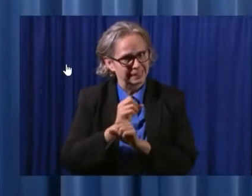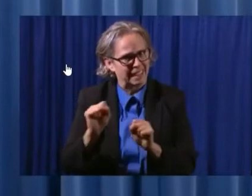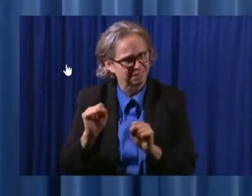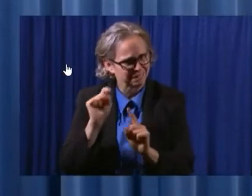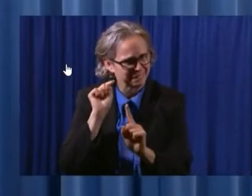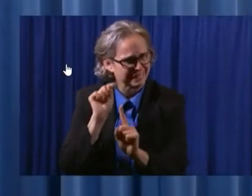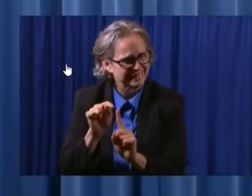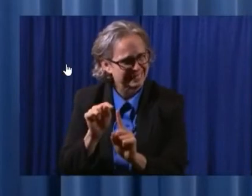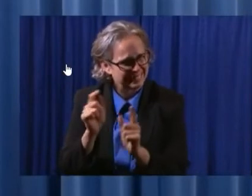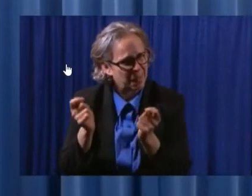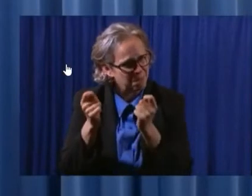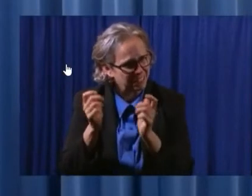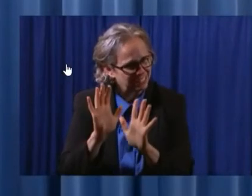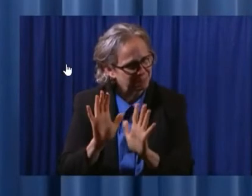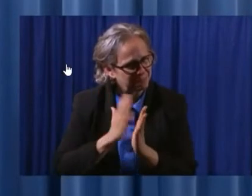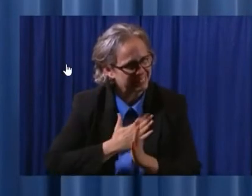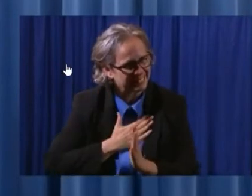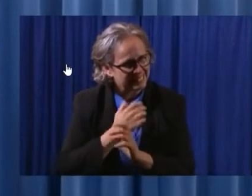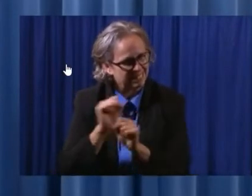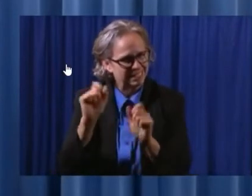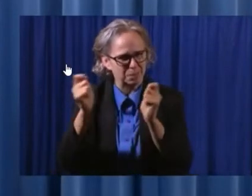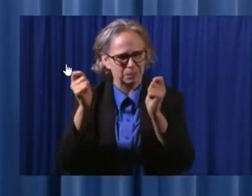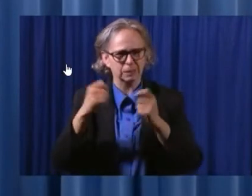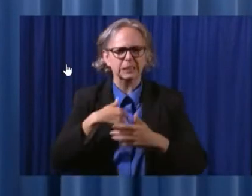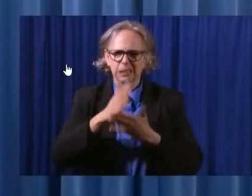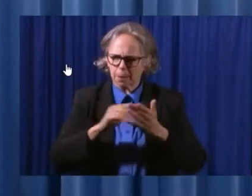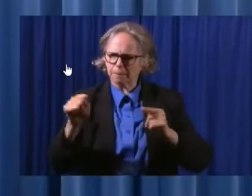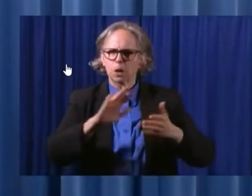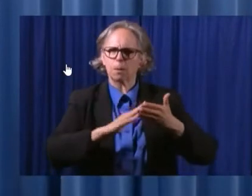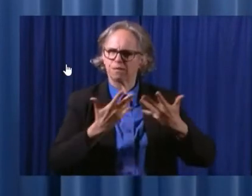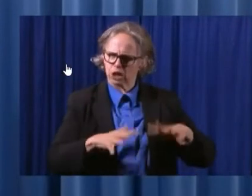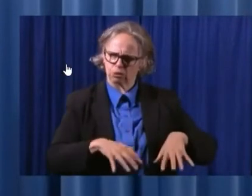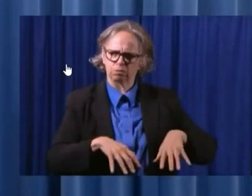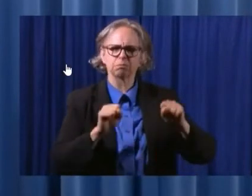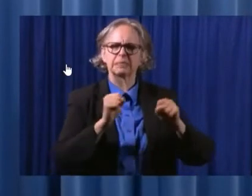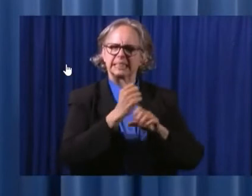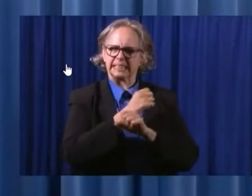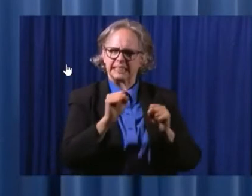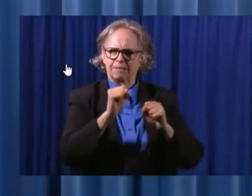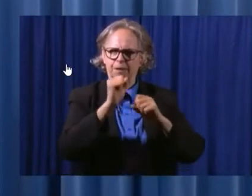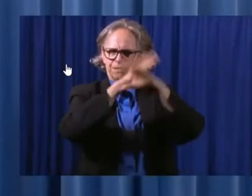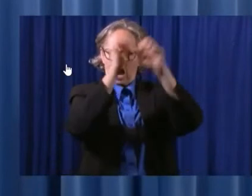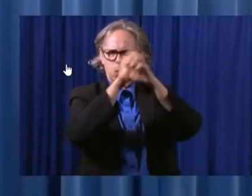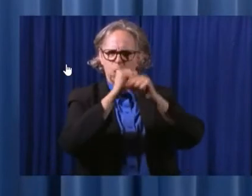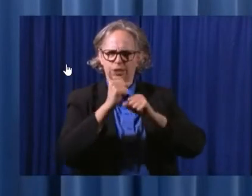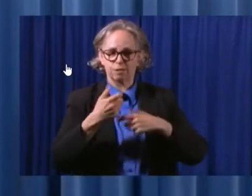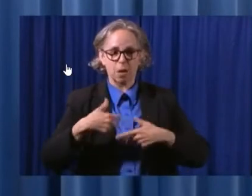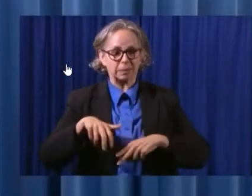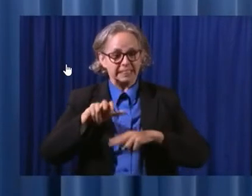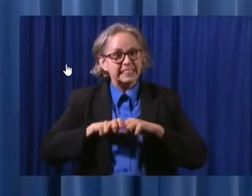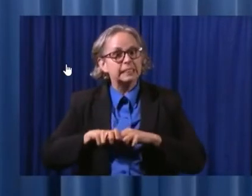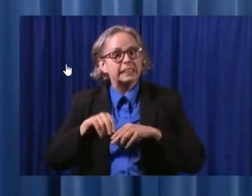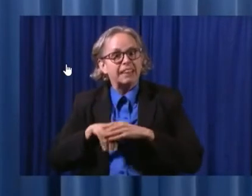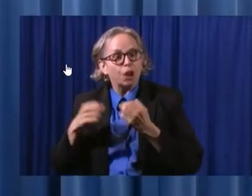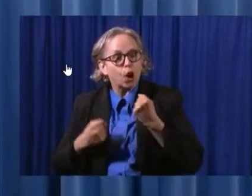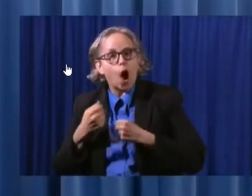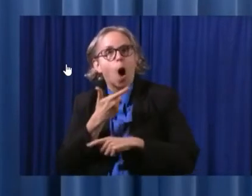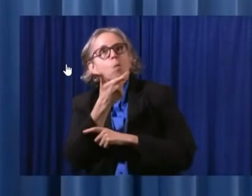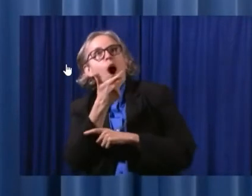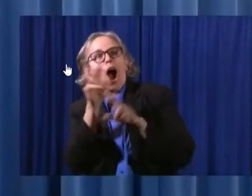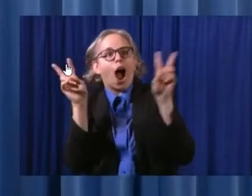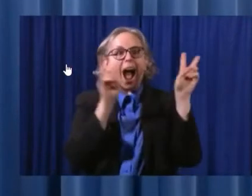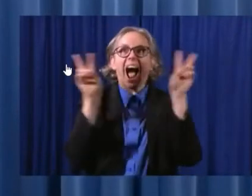the opportunity to enjoy it. And I know some of the communities are having very, very safe fireworks. You can sit in your car and do things like that. So have a good time, and